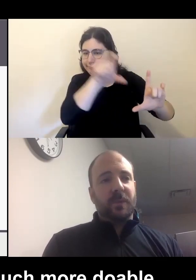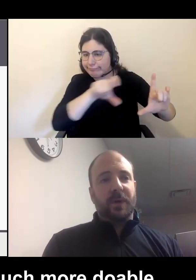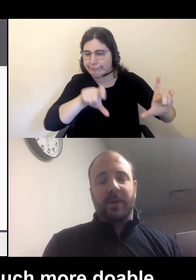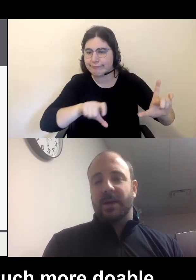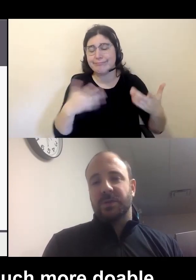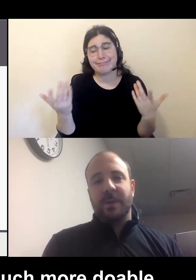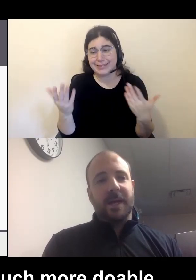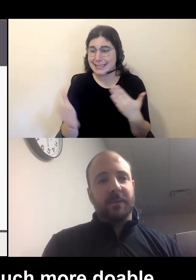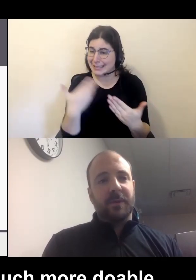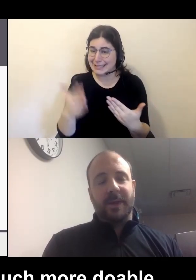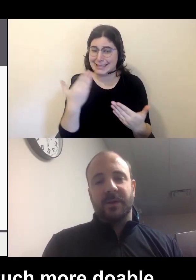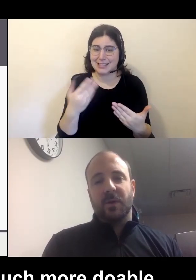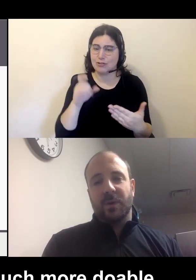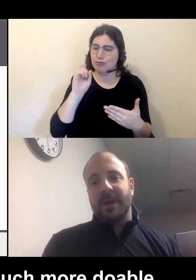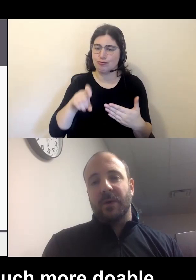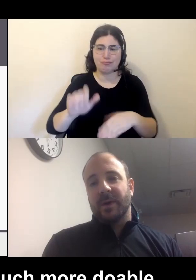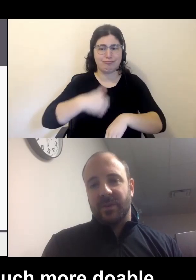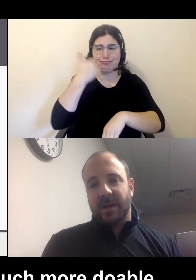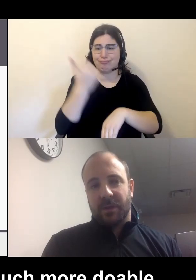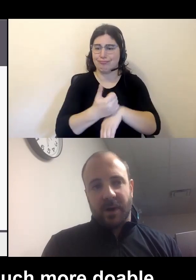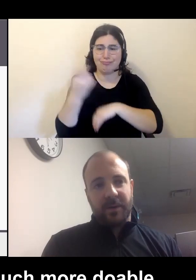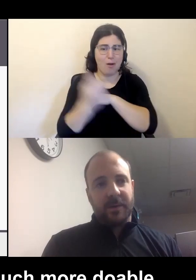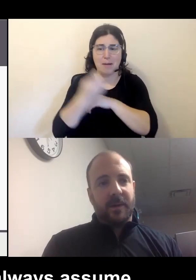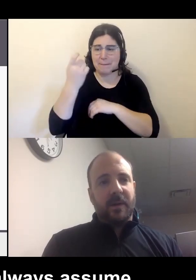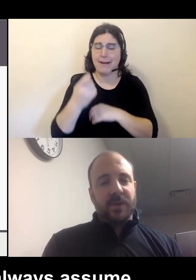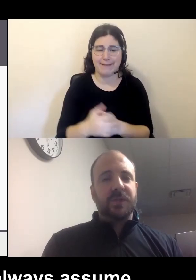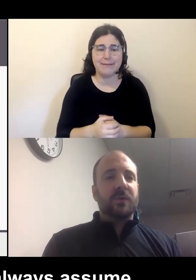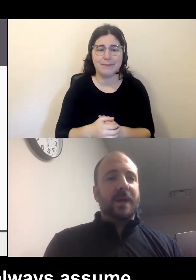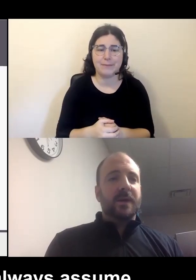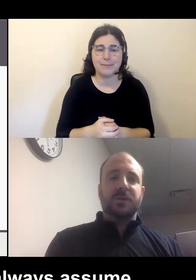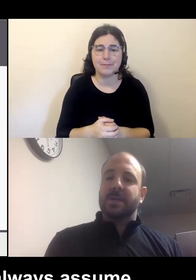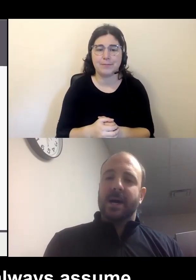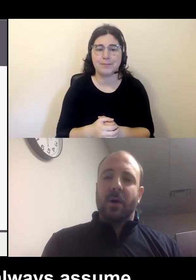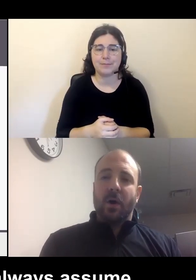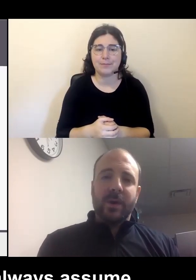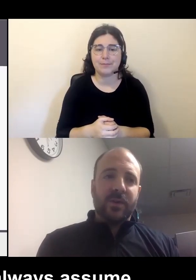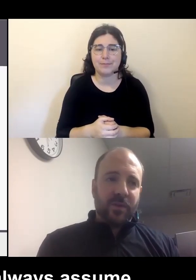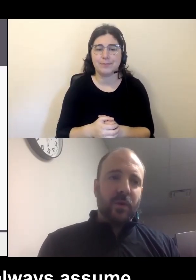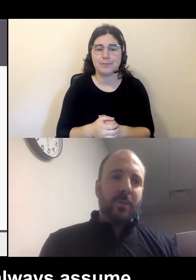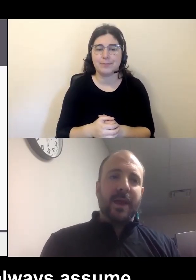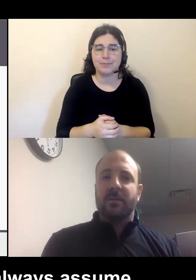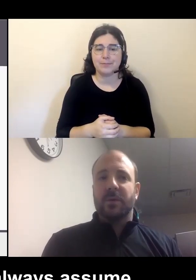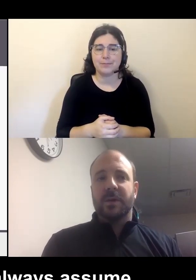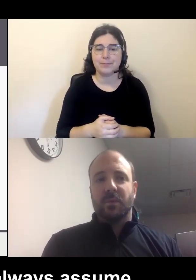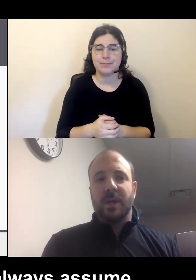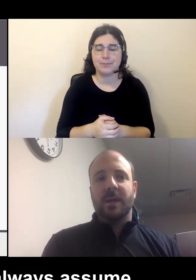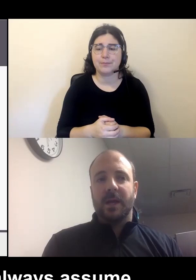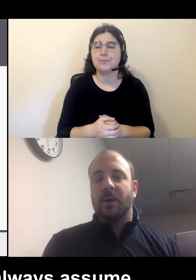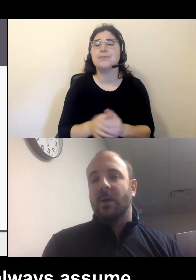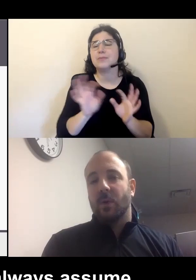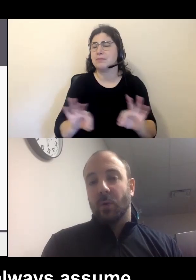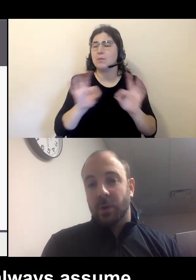more doable and should be implemented without a second thought. It showed me that you should not always assume that everyone can